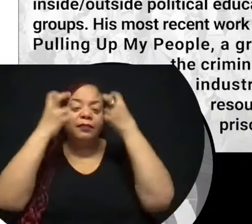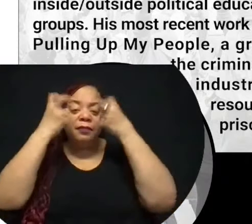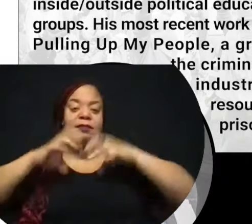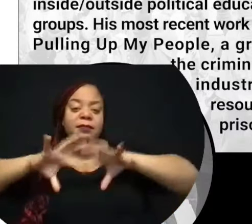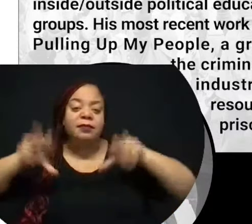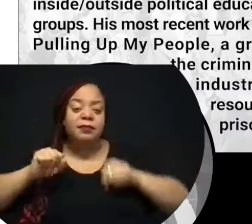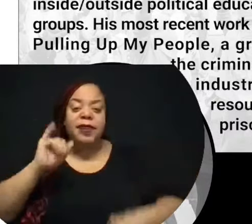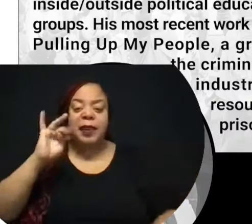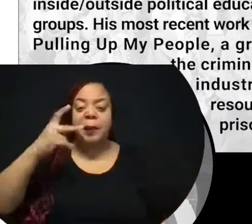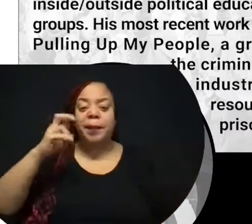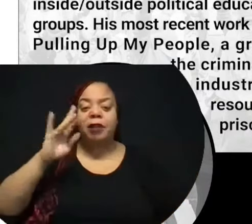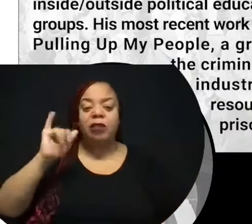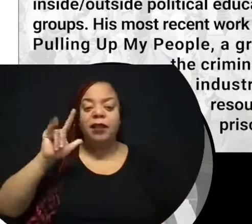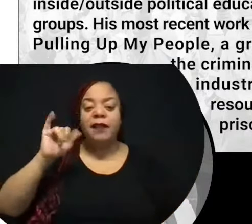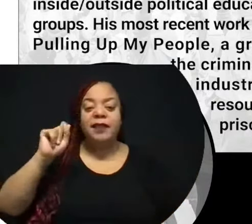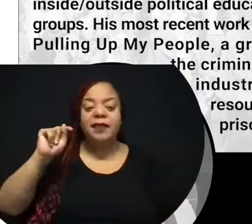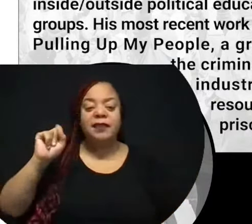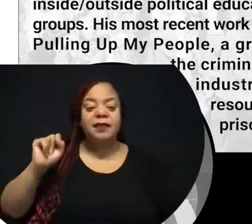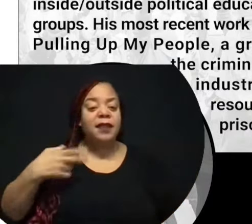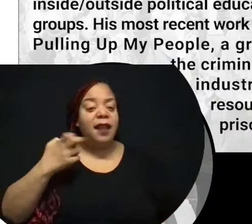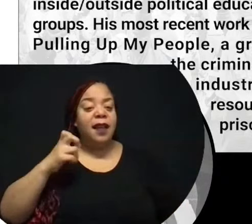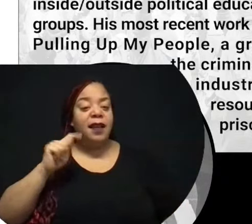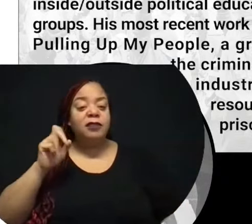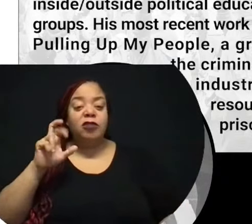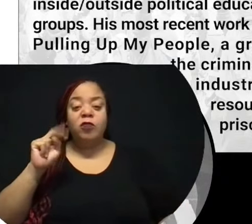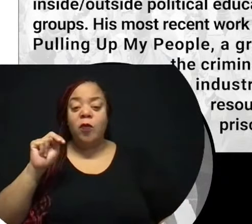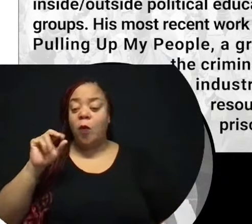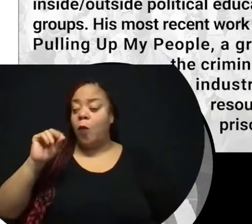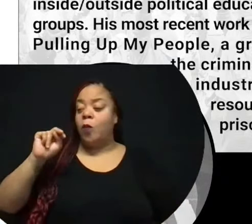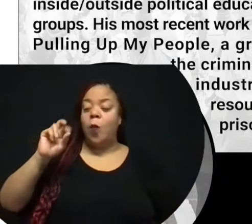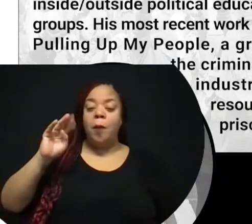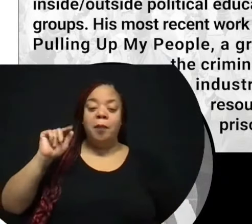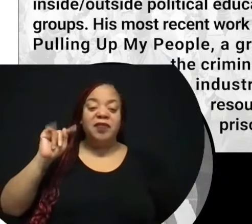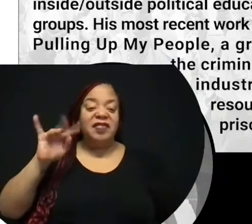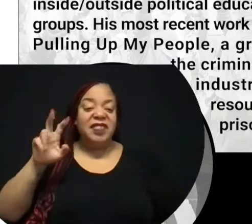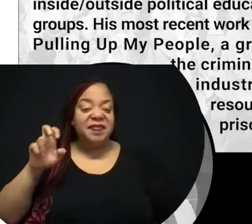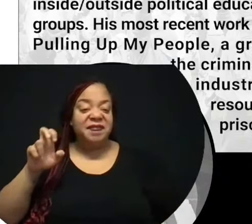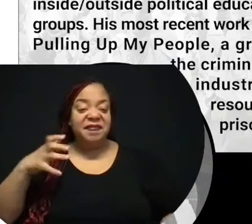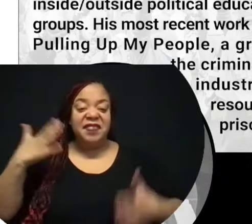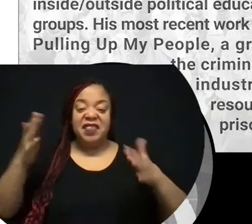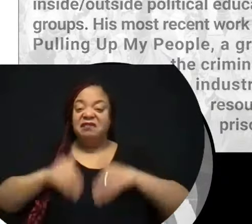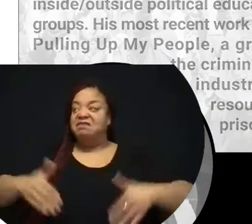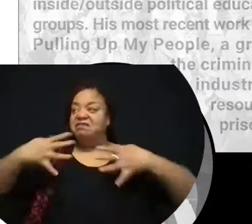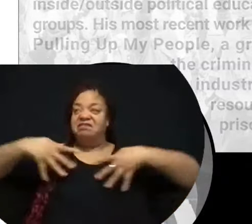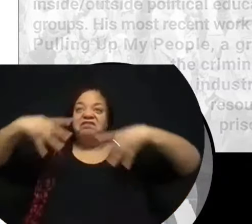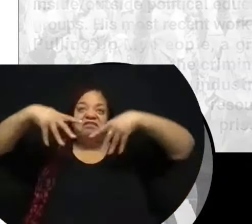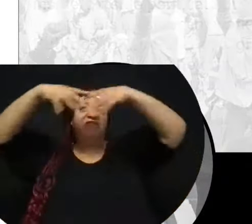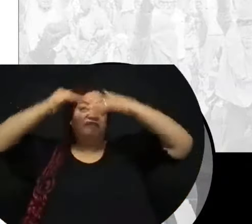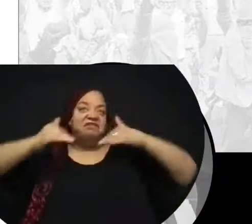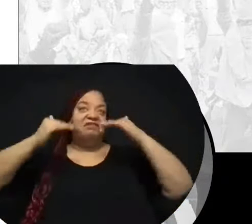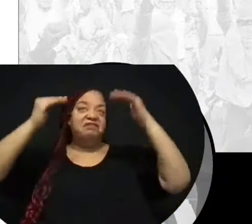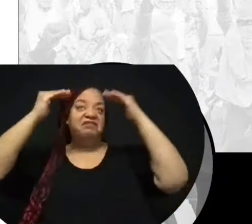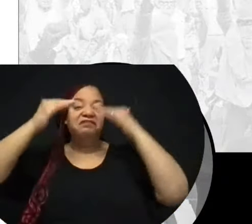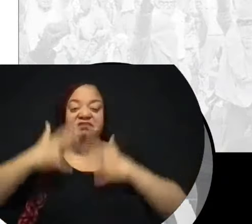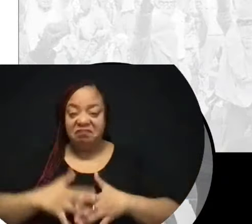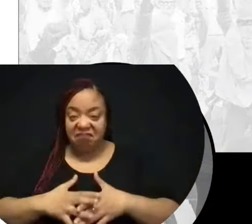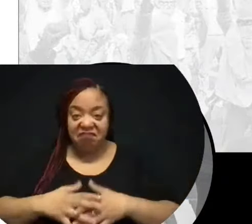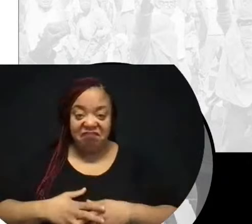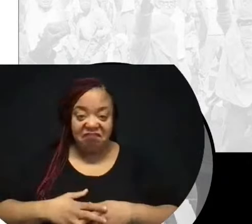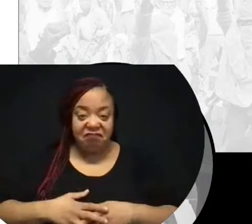realize that we're fighting the same enemy, start examining the many ways the enemy has pitted you against